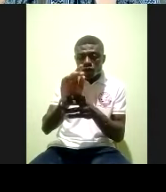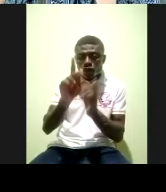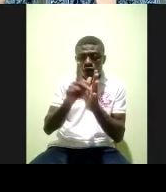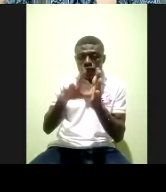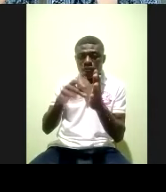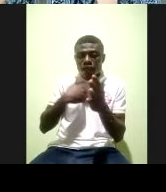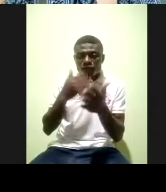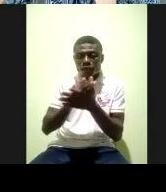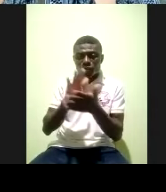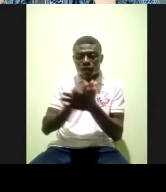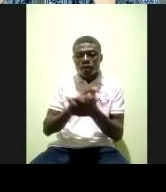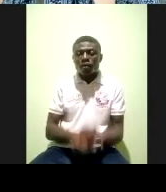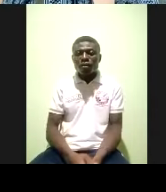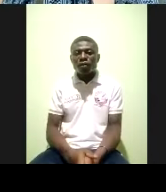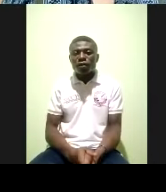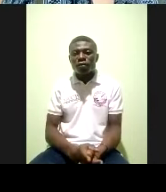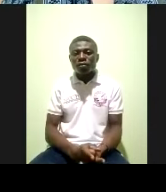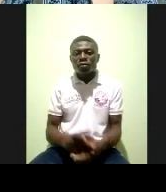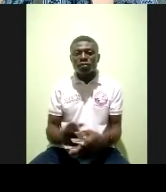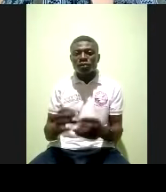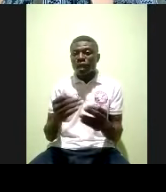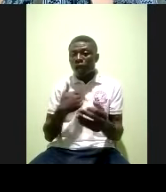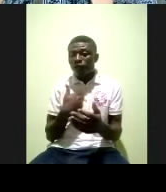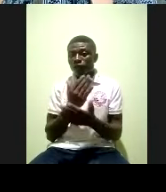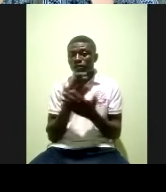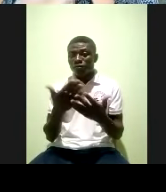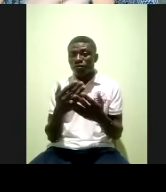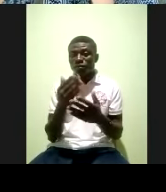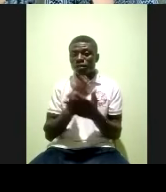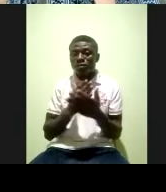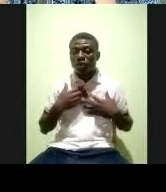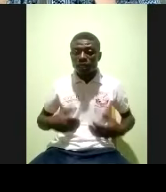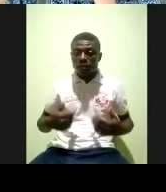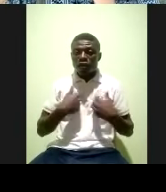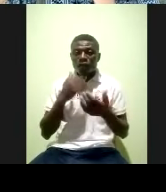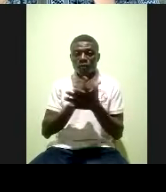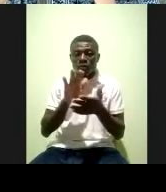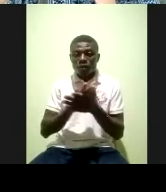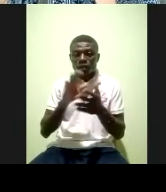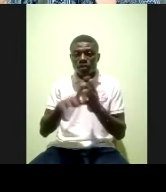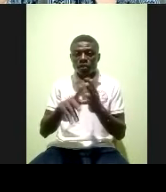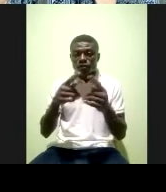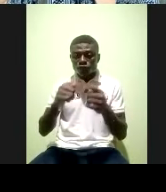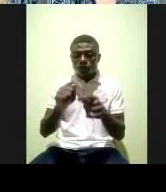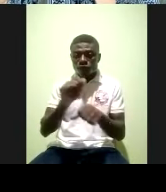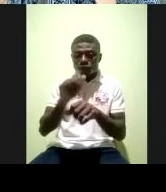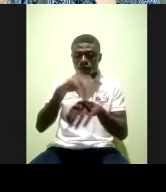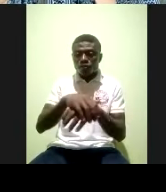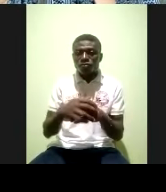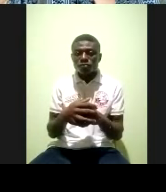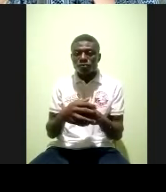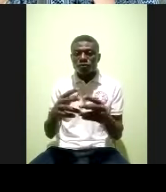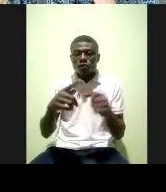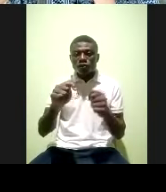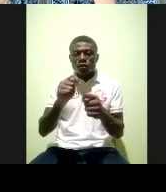and I would request, if you have some people have the paper and pencil to write on, try this